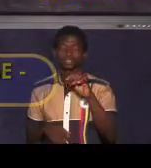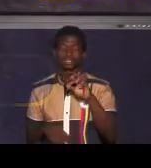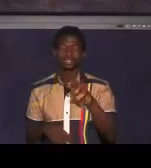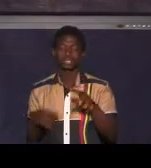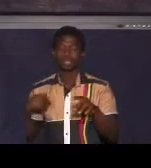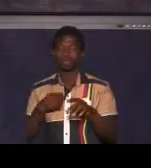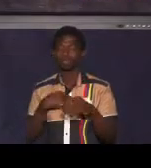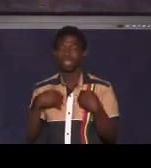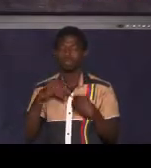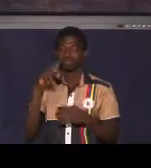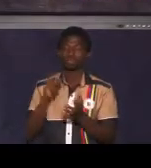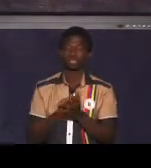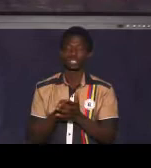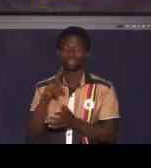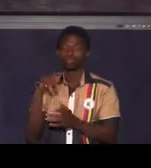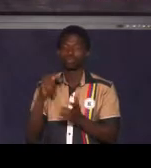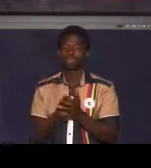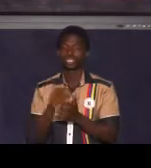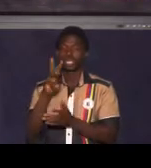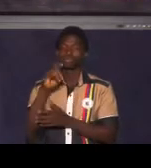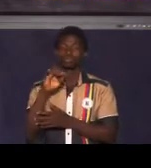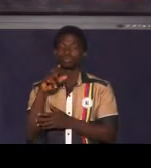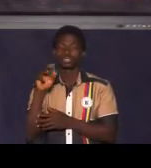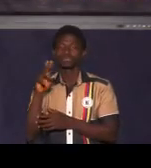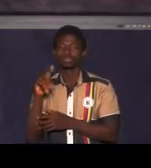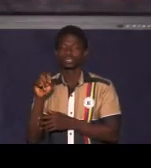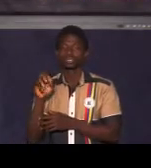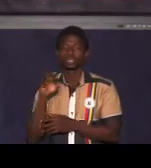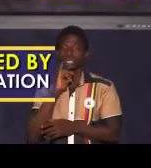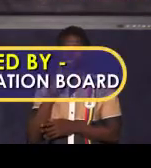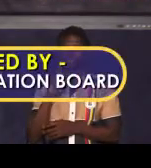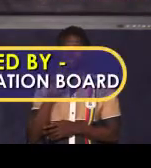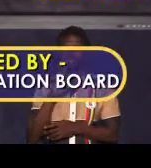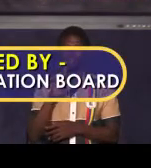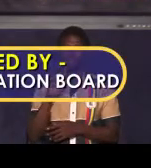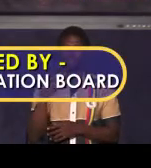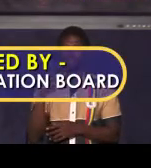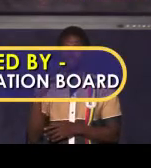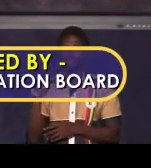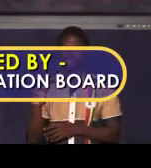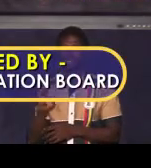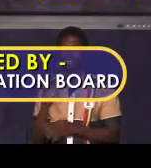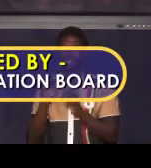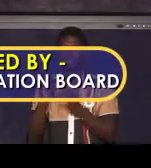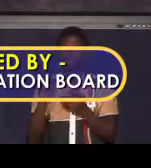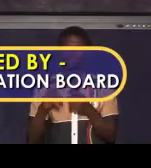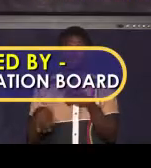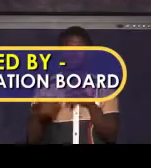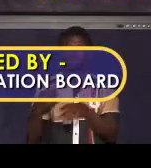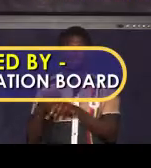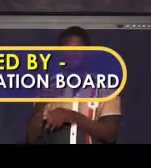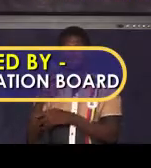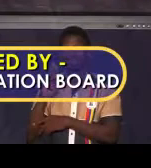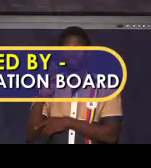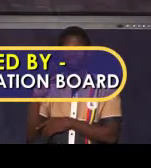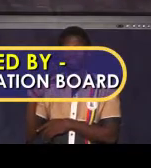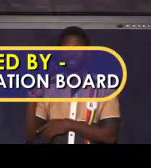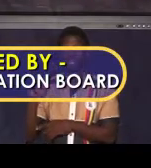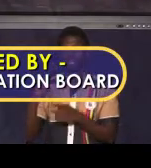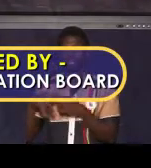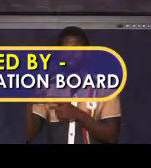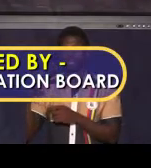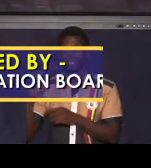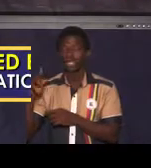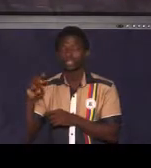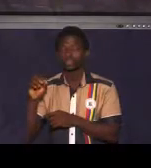have 1,000. So 1,000 millimeter actually is 1 meter. Again, if you want to go from meter to hectometer, between